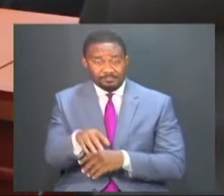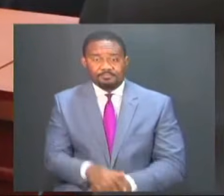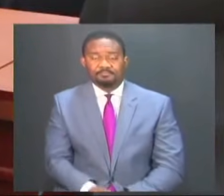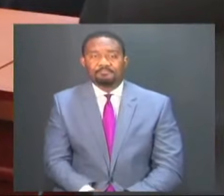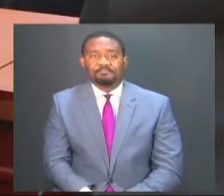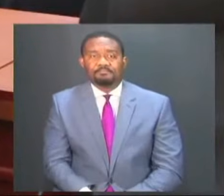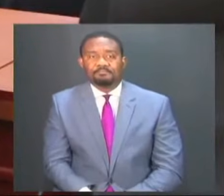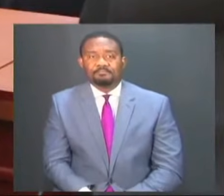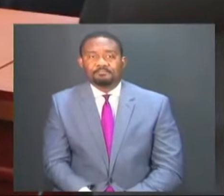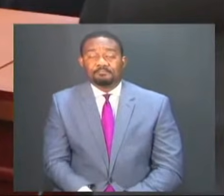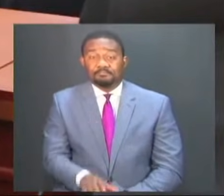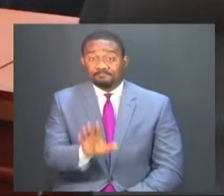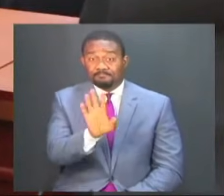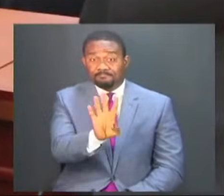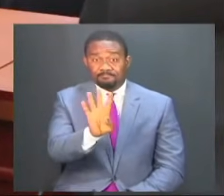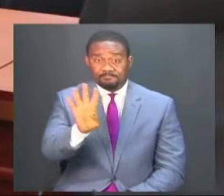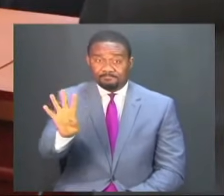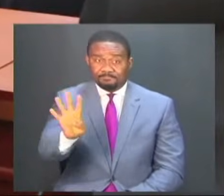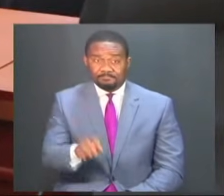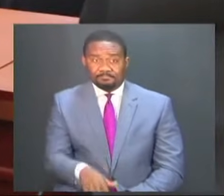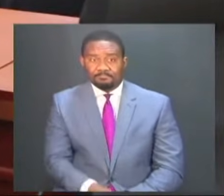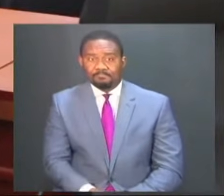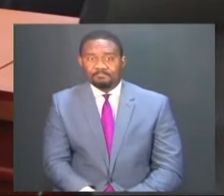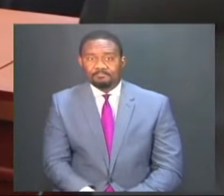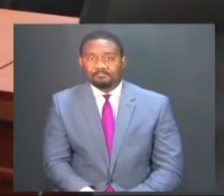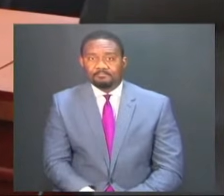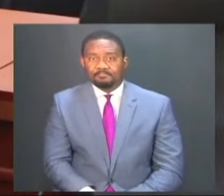Very well. 44.